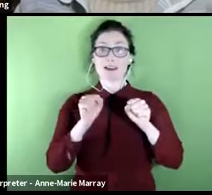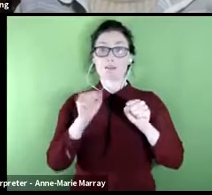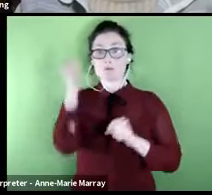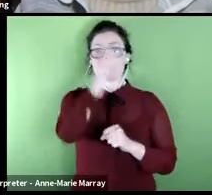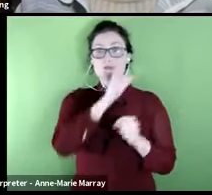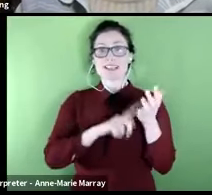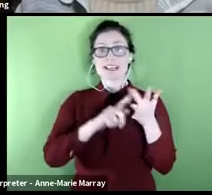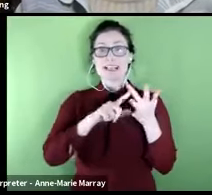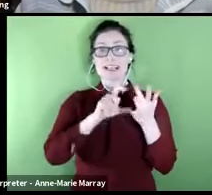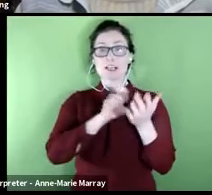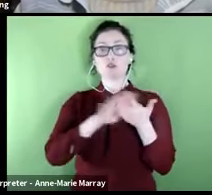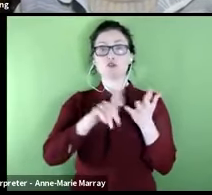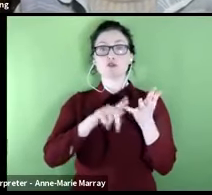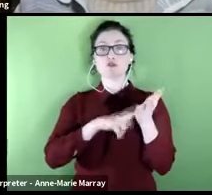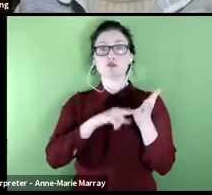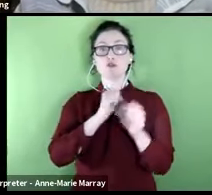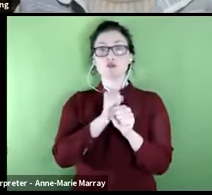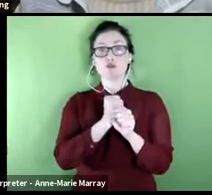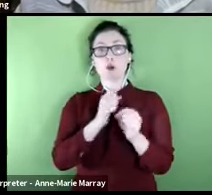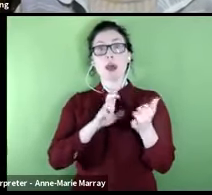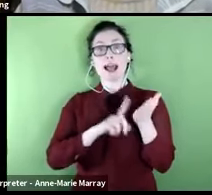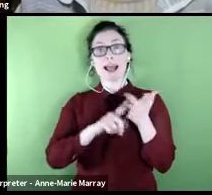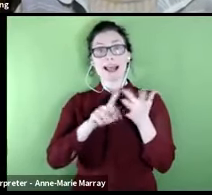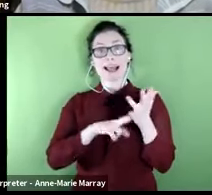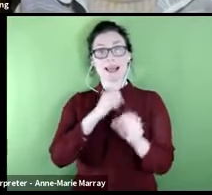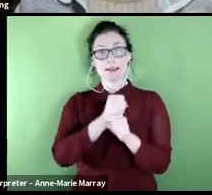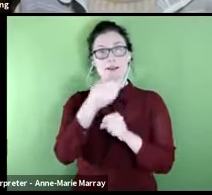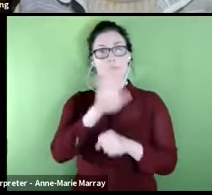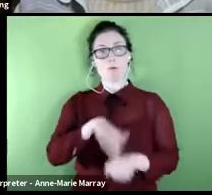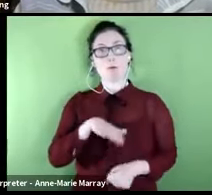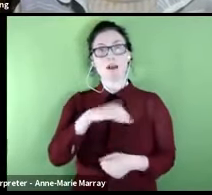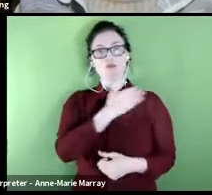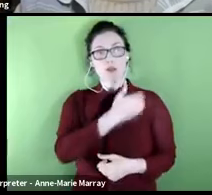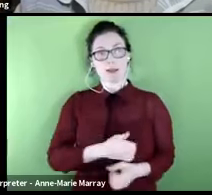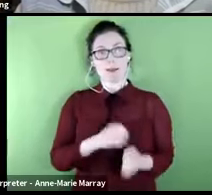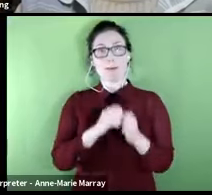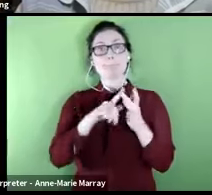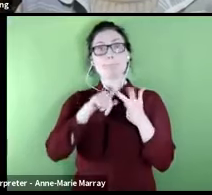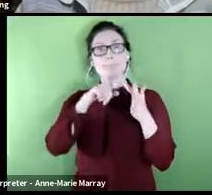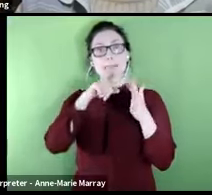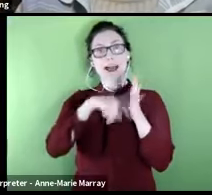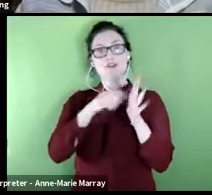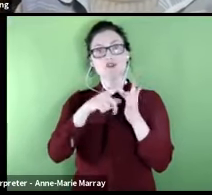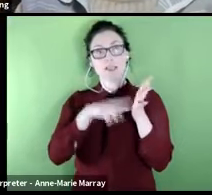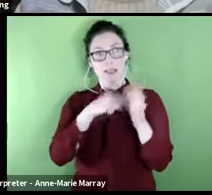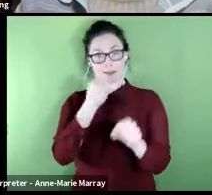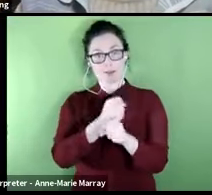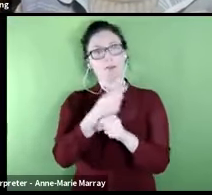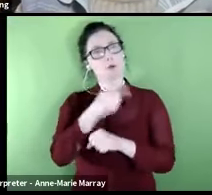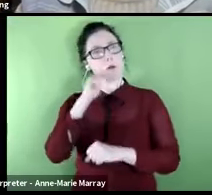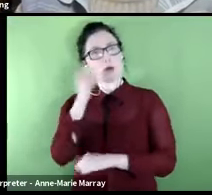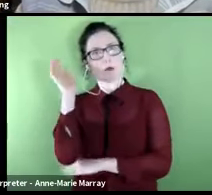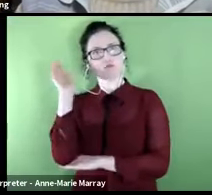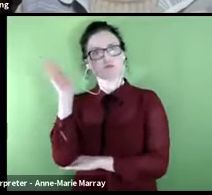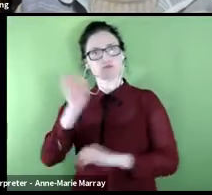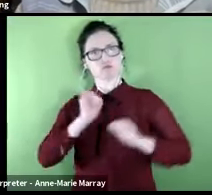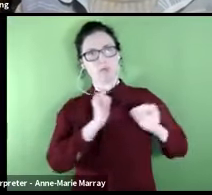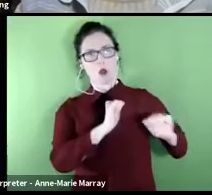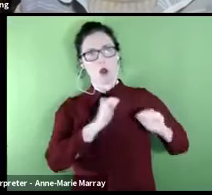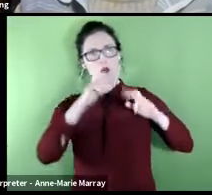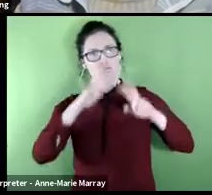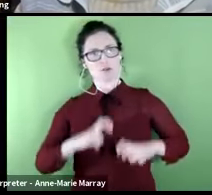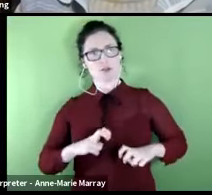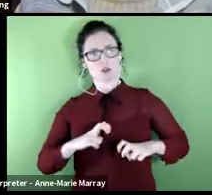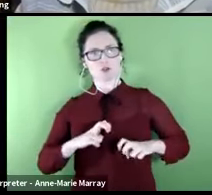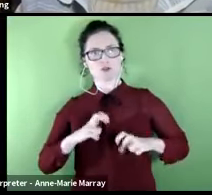Chunling from the Chinese Academy of Social Sciences in Beijing. And she'll be speaking for a few minutes about her research on